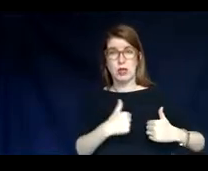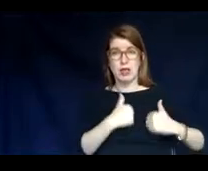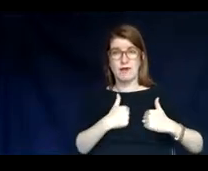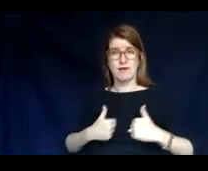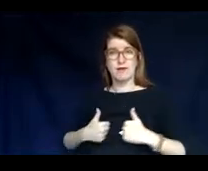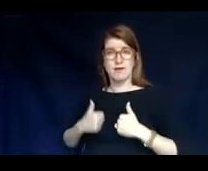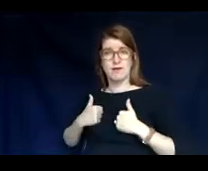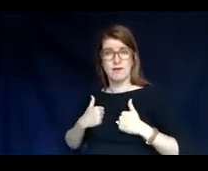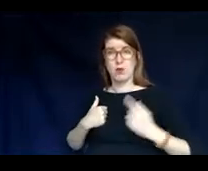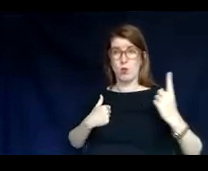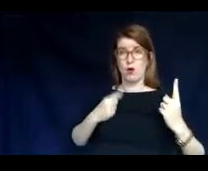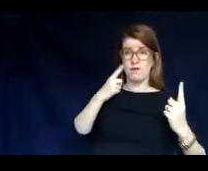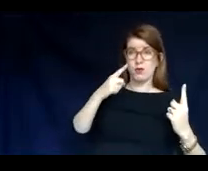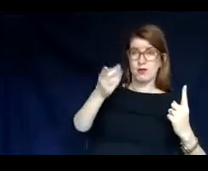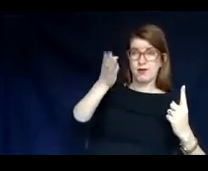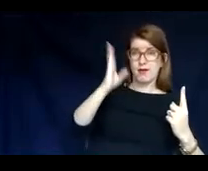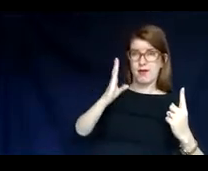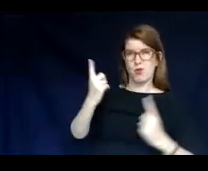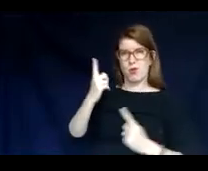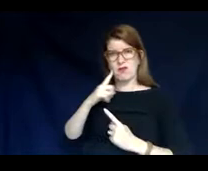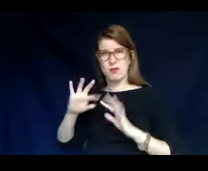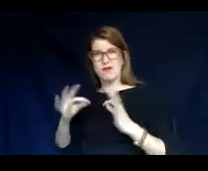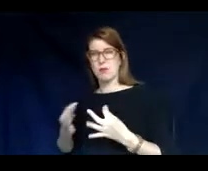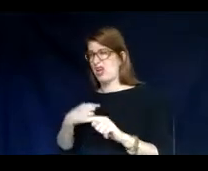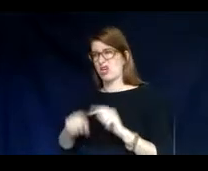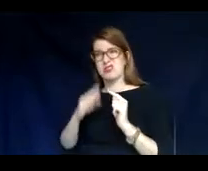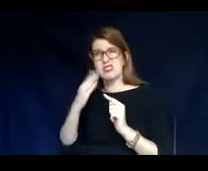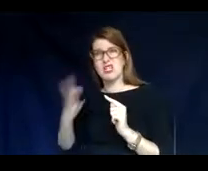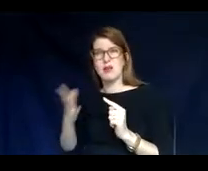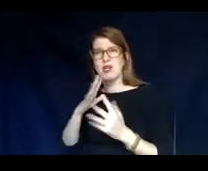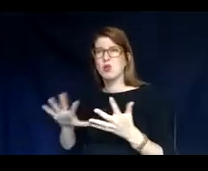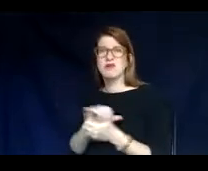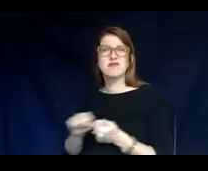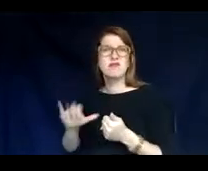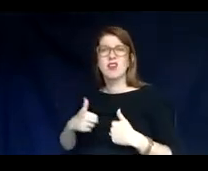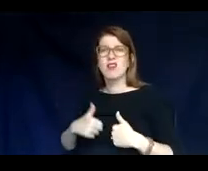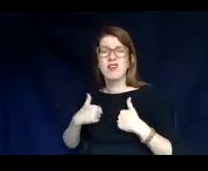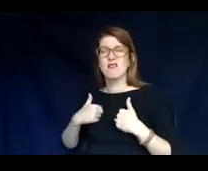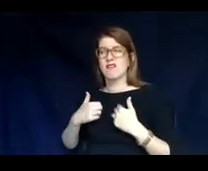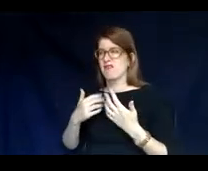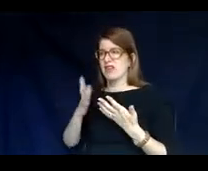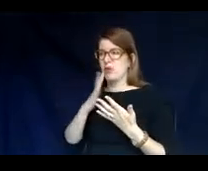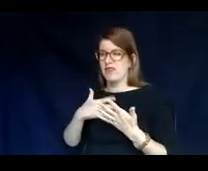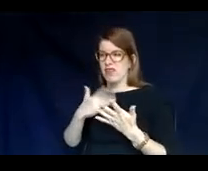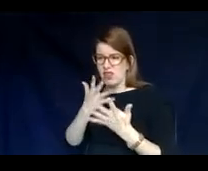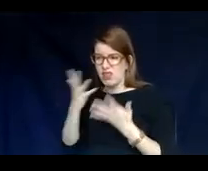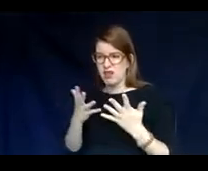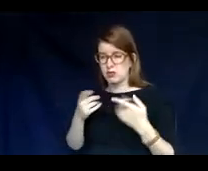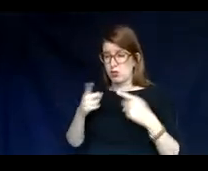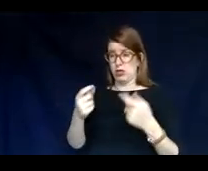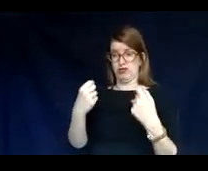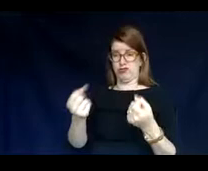one for God for now, because I couldn't tell my family what had happened. It would devastate them and bring shame upon them. And so there, driving home, I